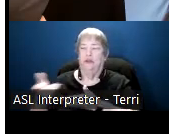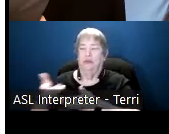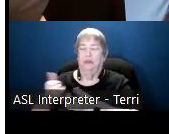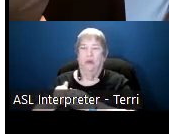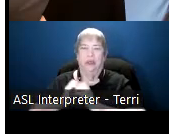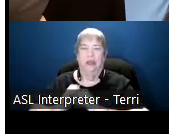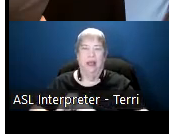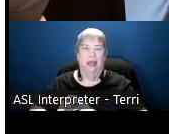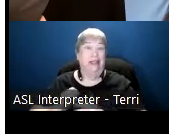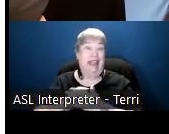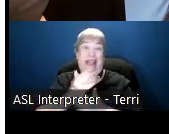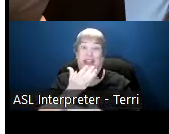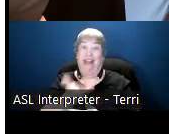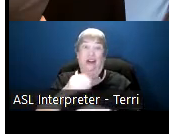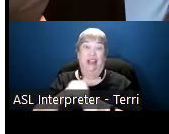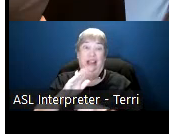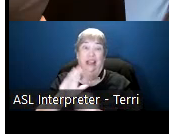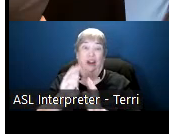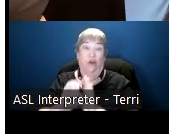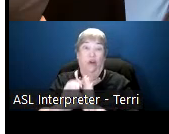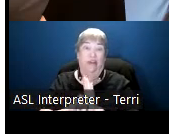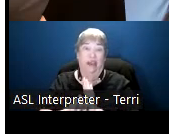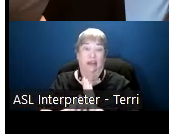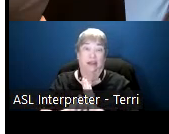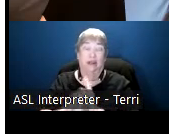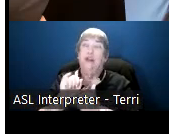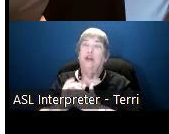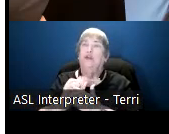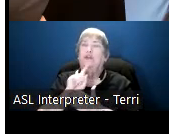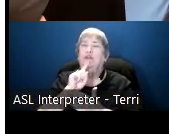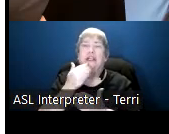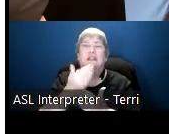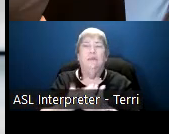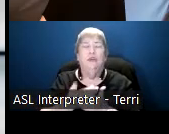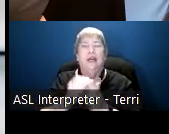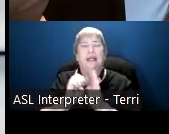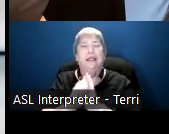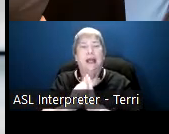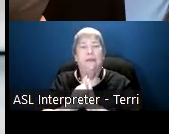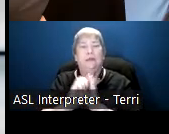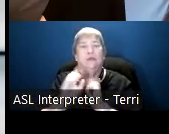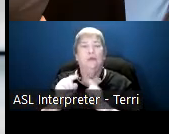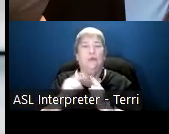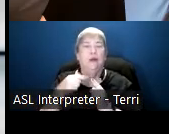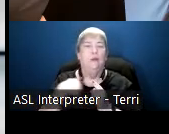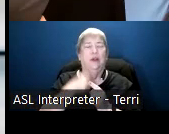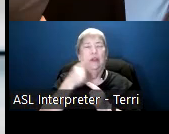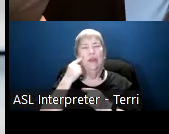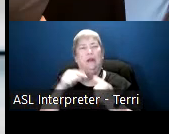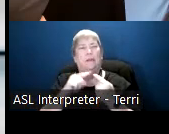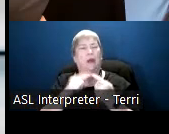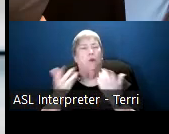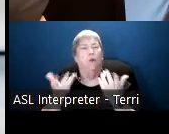at the Department of Defense. So those are some solid examples as we are looking at what ethics and